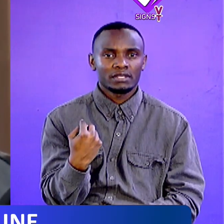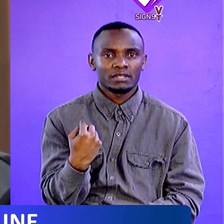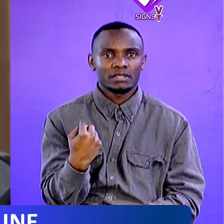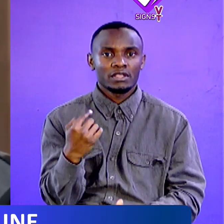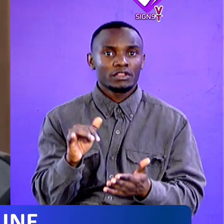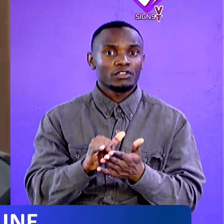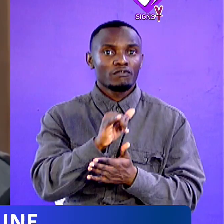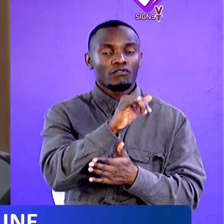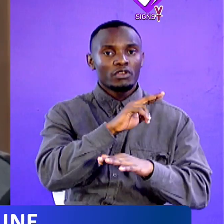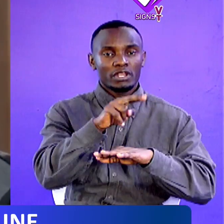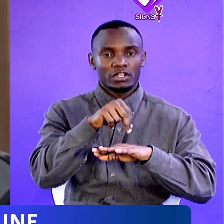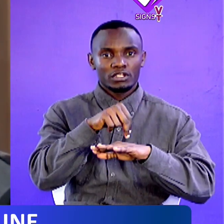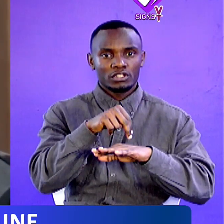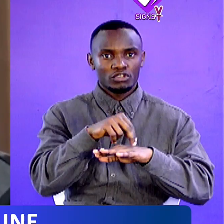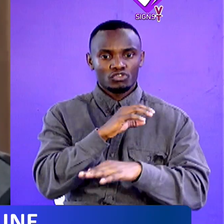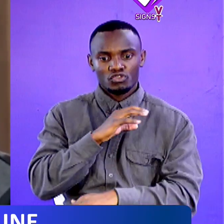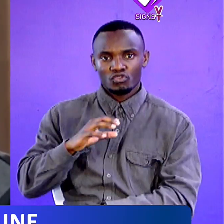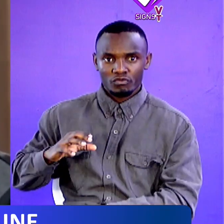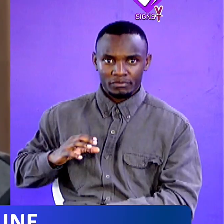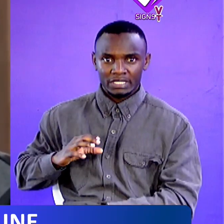tabled a motion